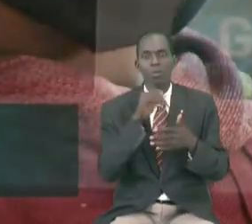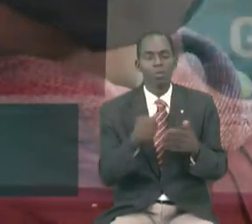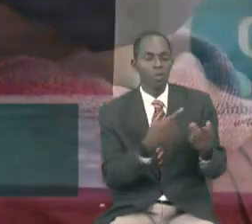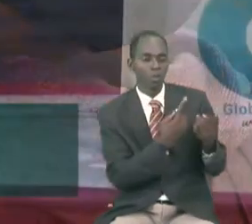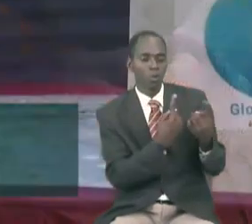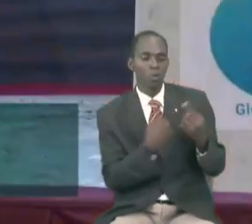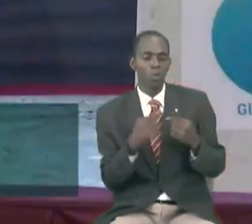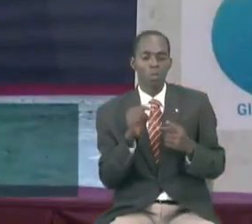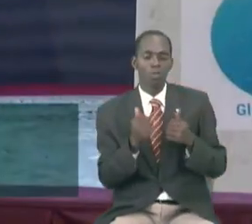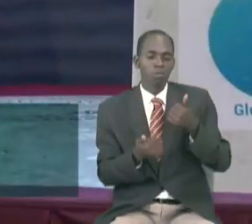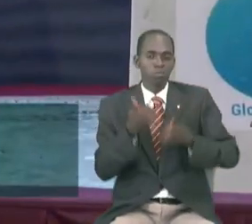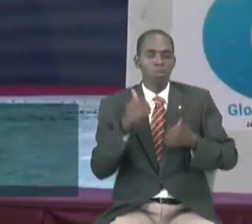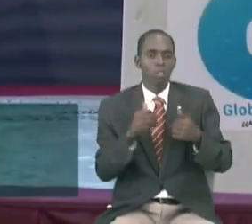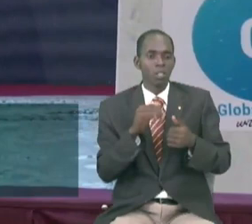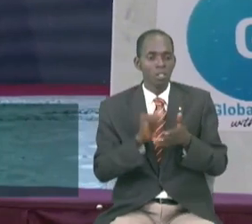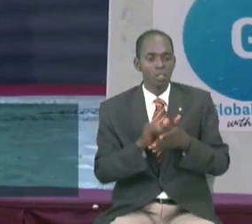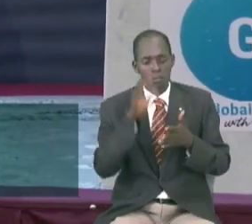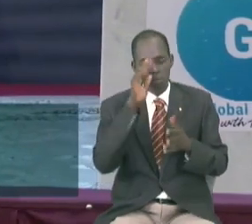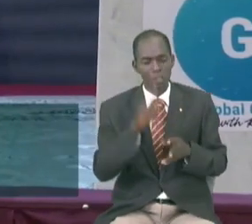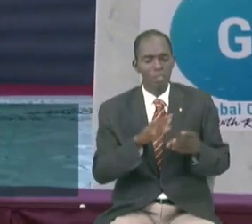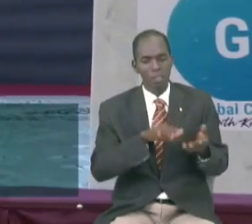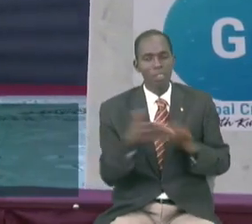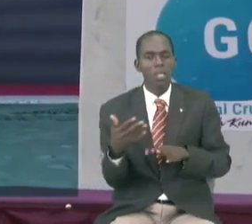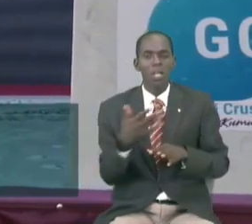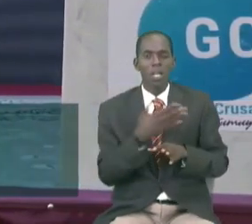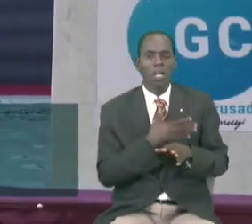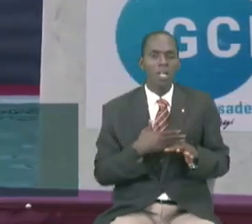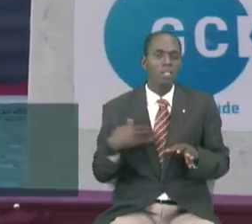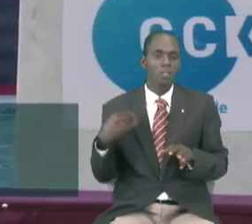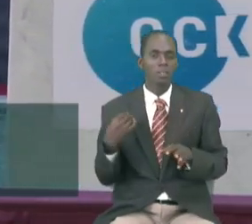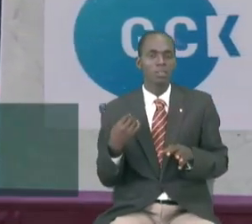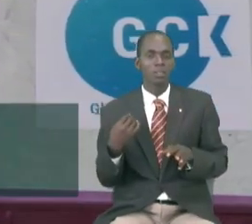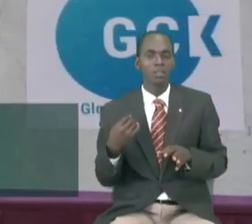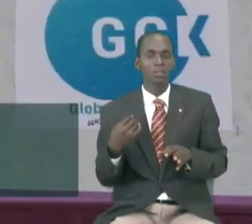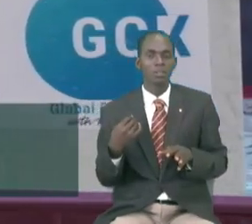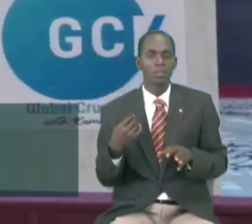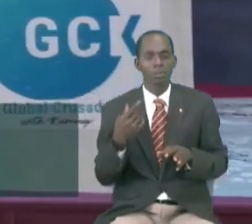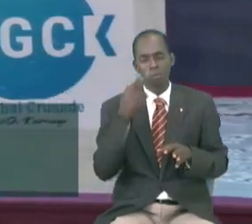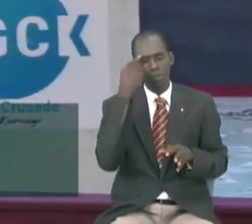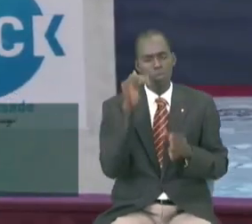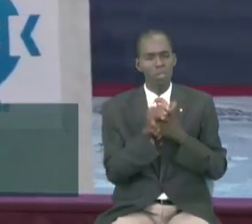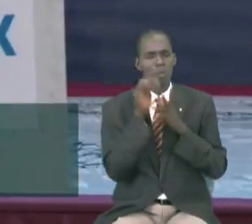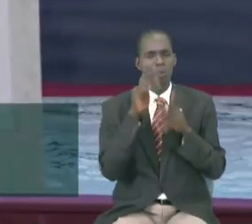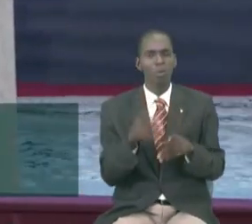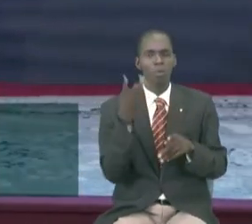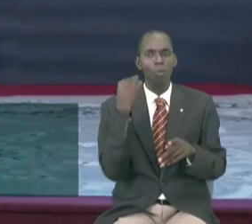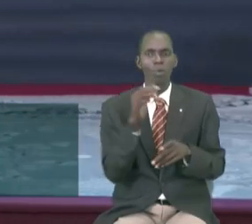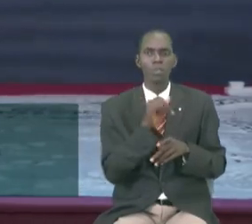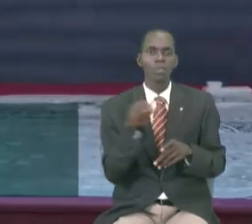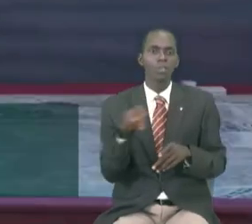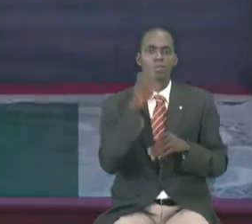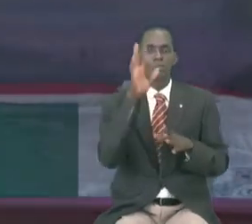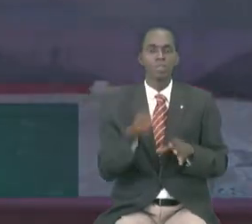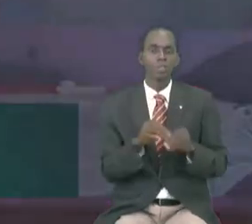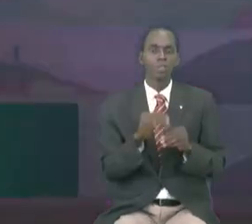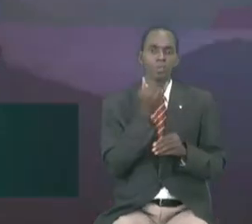something. Life is not dealing with me very well. Life is not sympathetic with me. And life is not supporting me. What